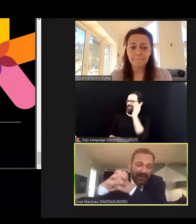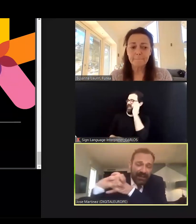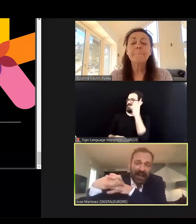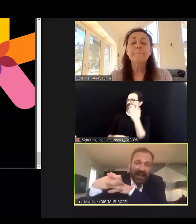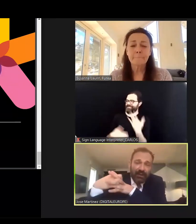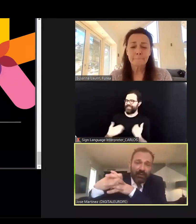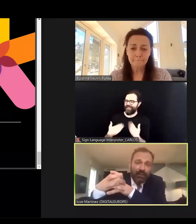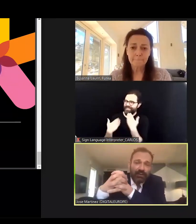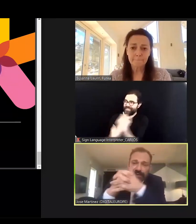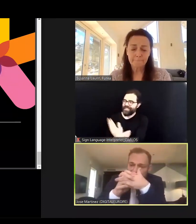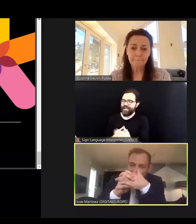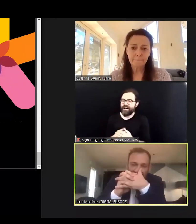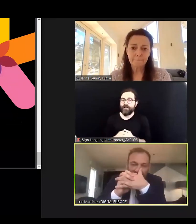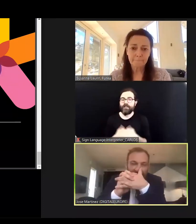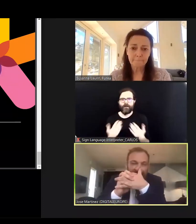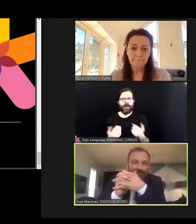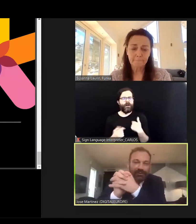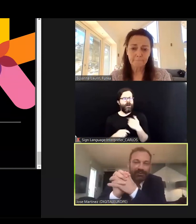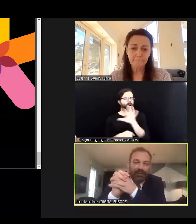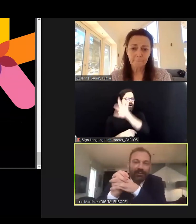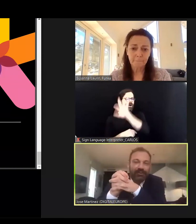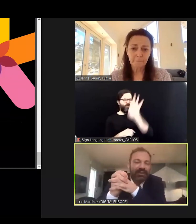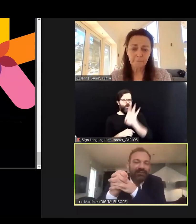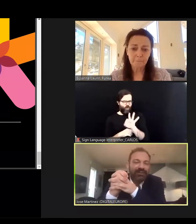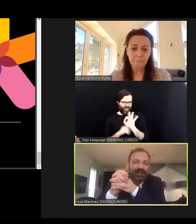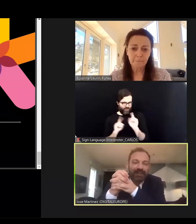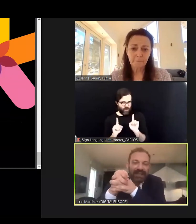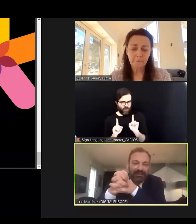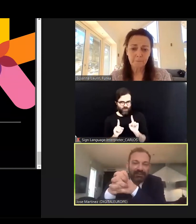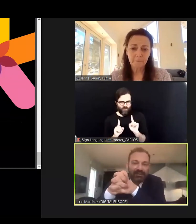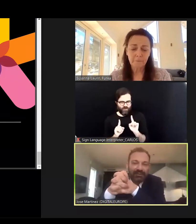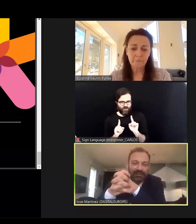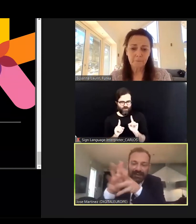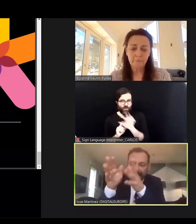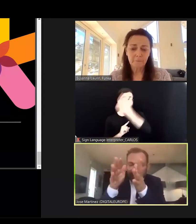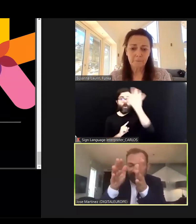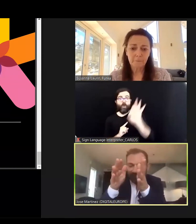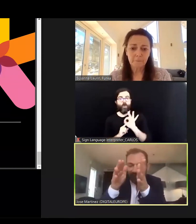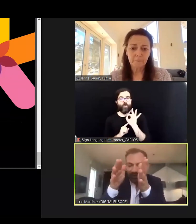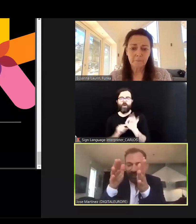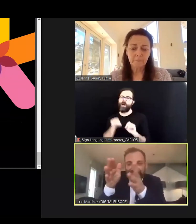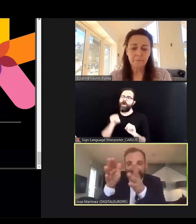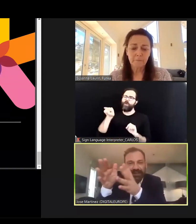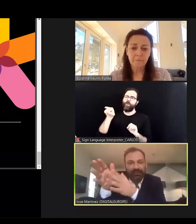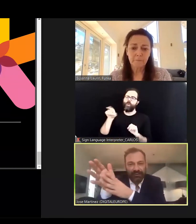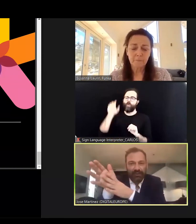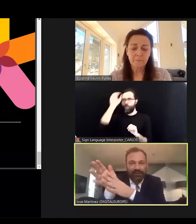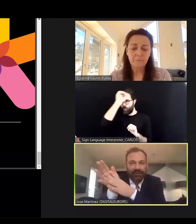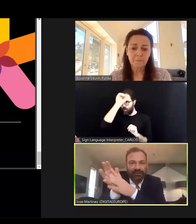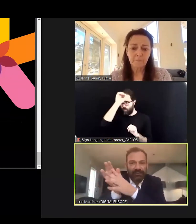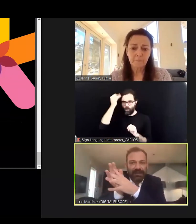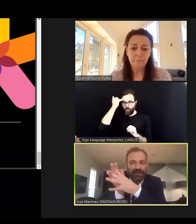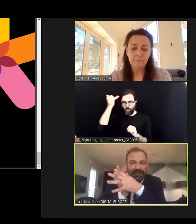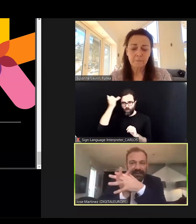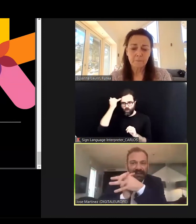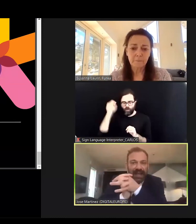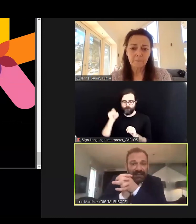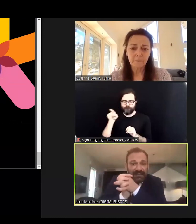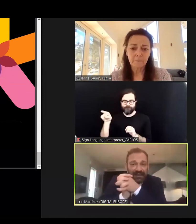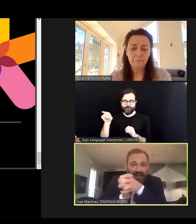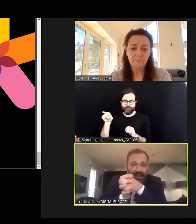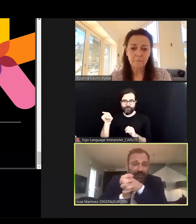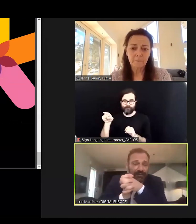it's possible to get together and collaborate industry, public sector, private sector, NGOs, TPOs,